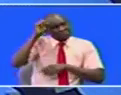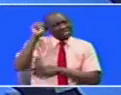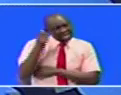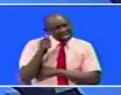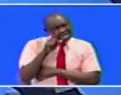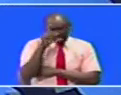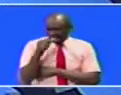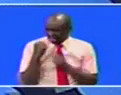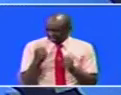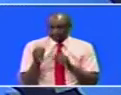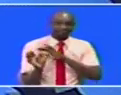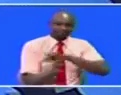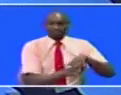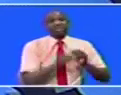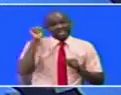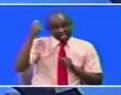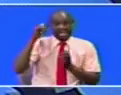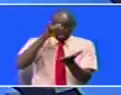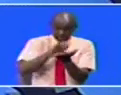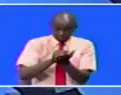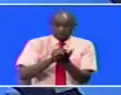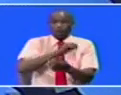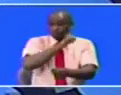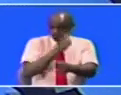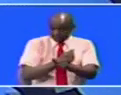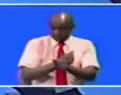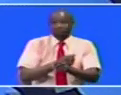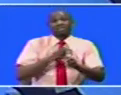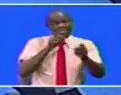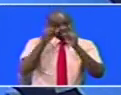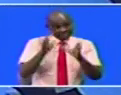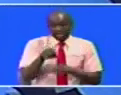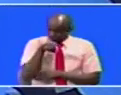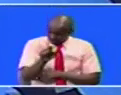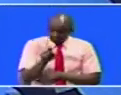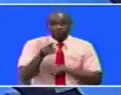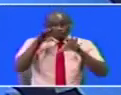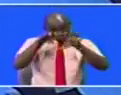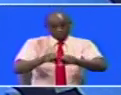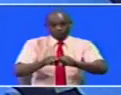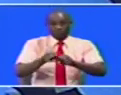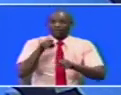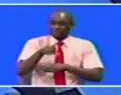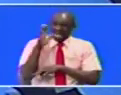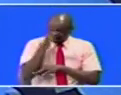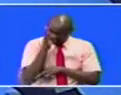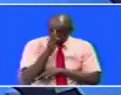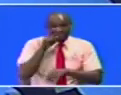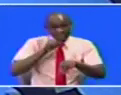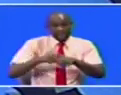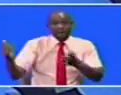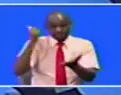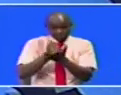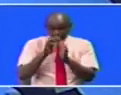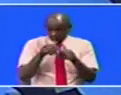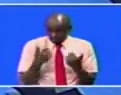Well, moving on, new Kenya Airports Authority Managing Director Johnny Andersen took office this afternoon following his appointment